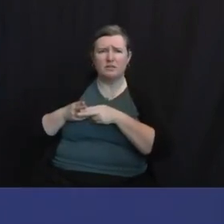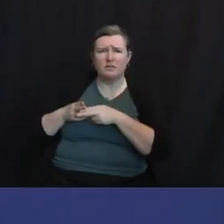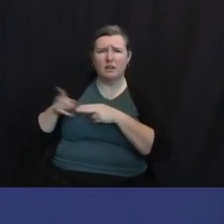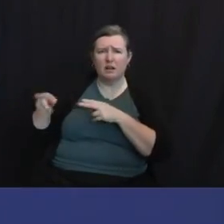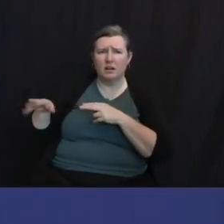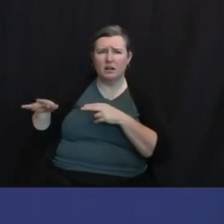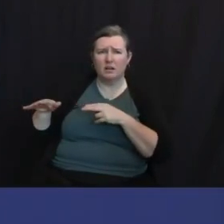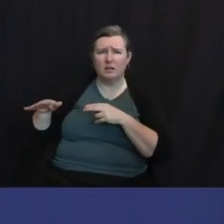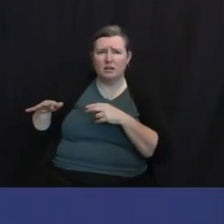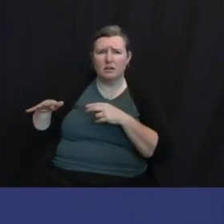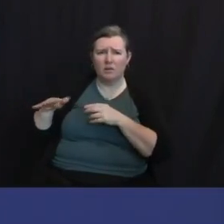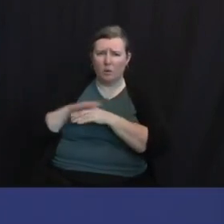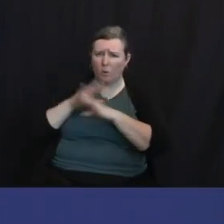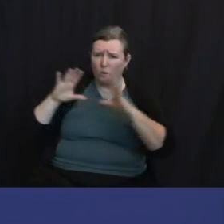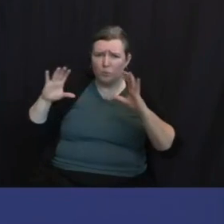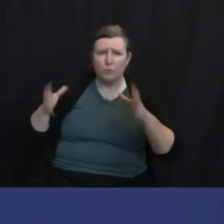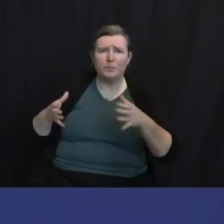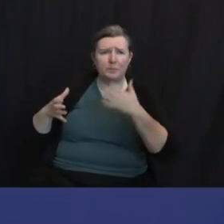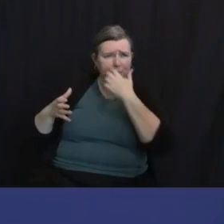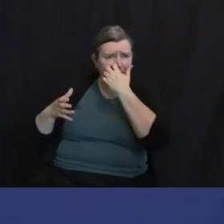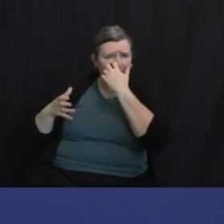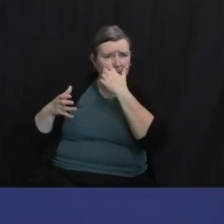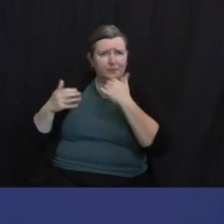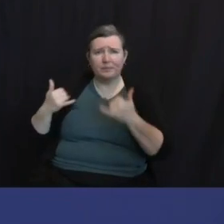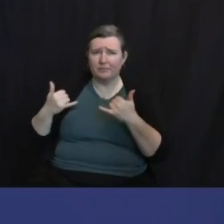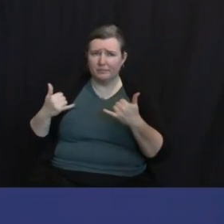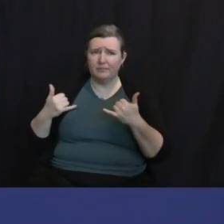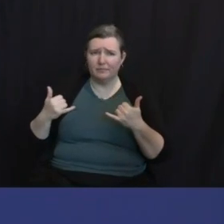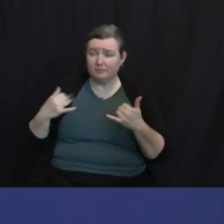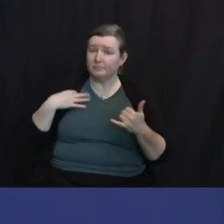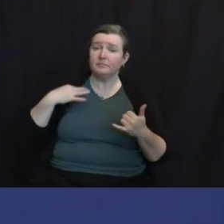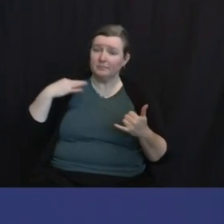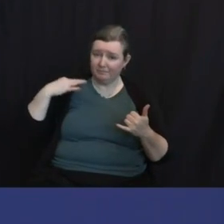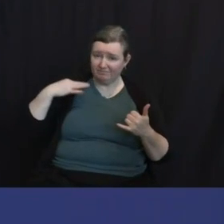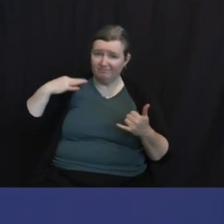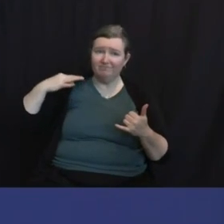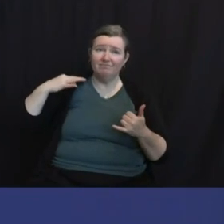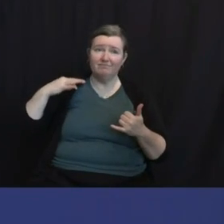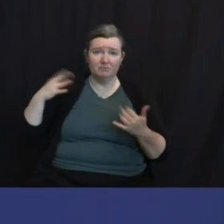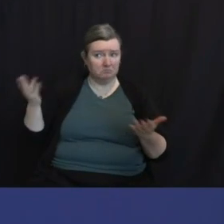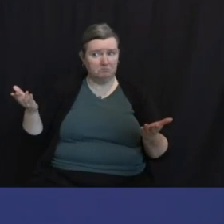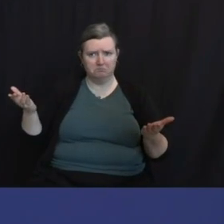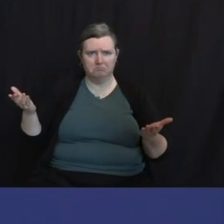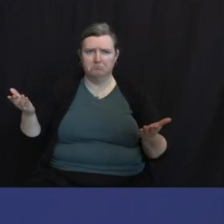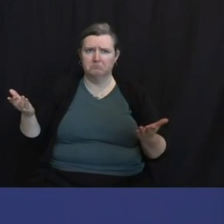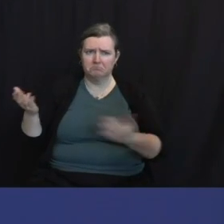of populations became eligible on Monday. And again,